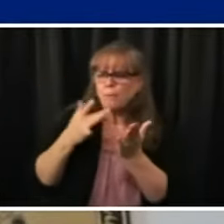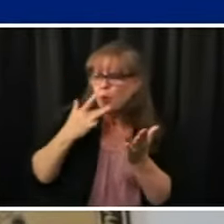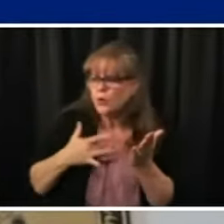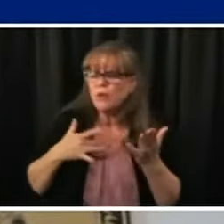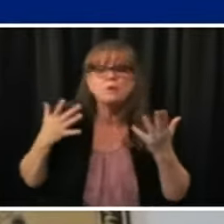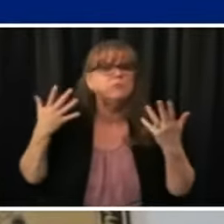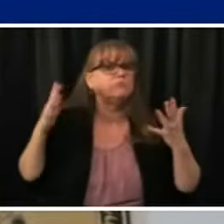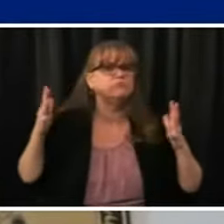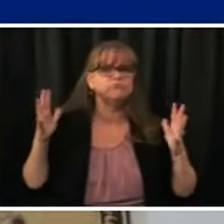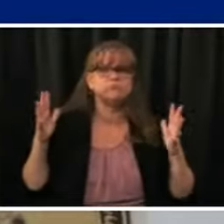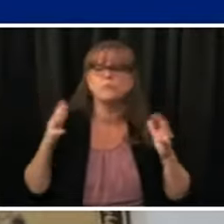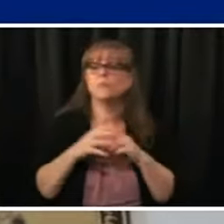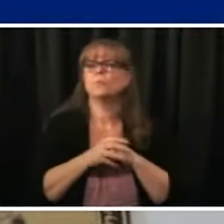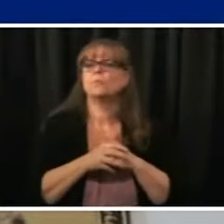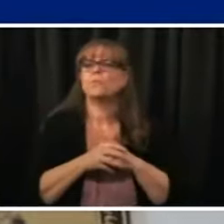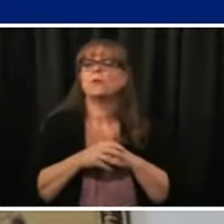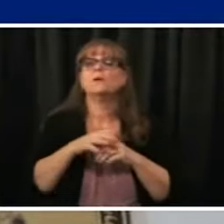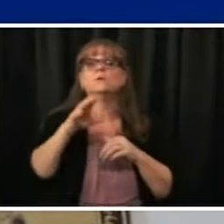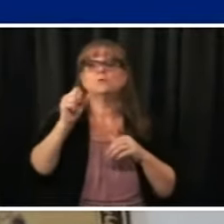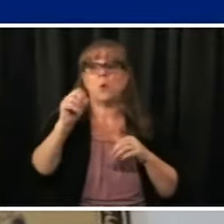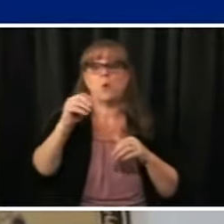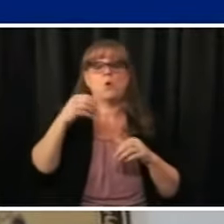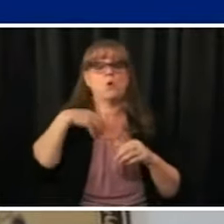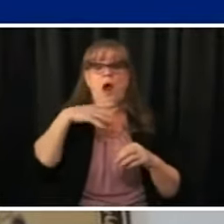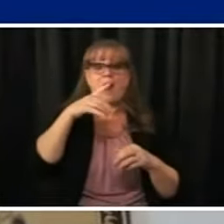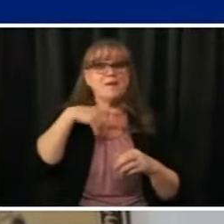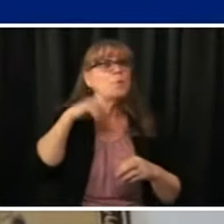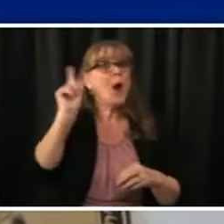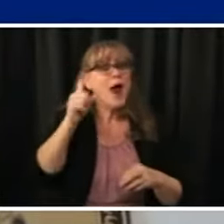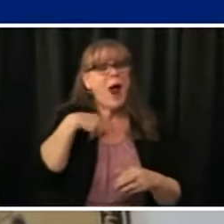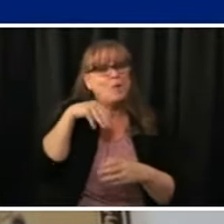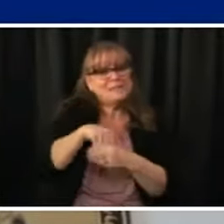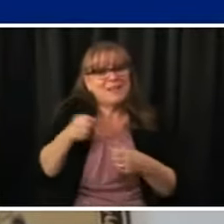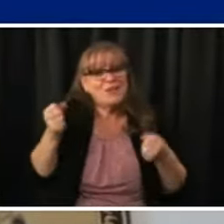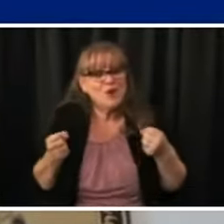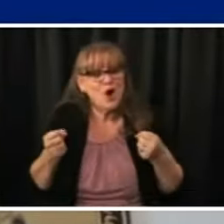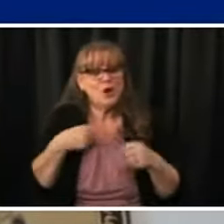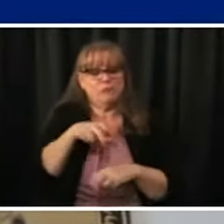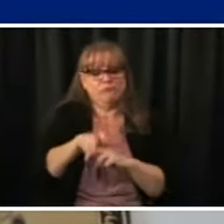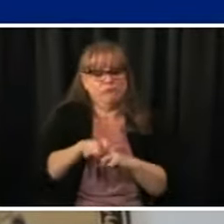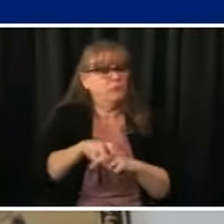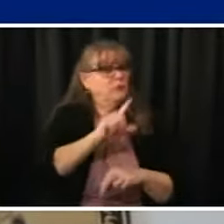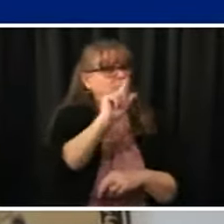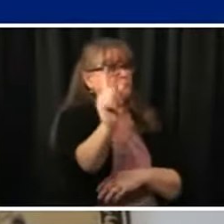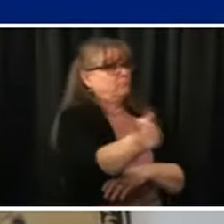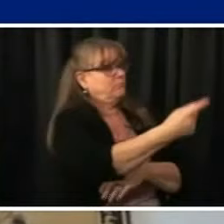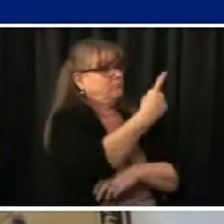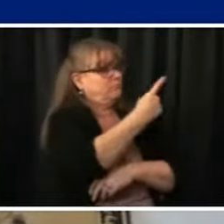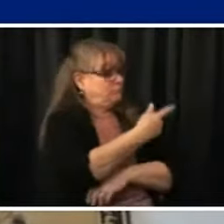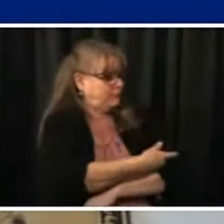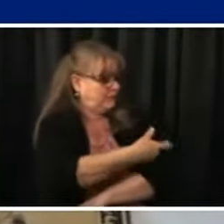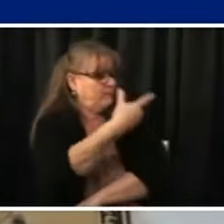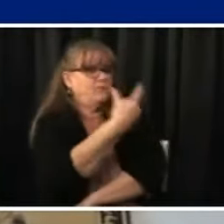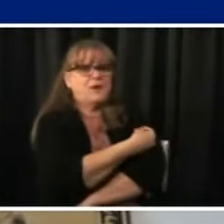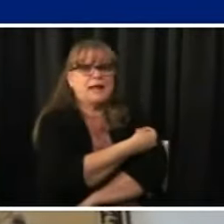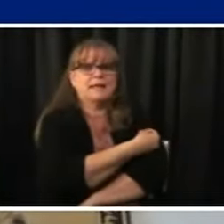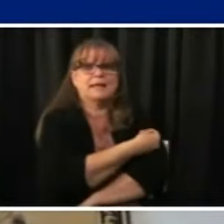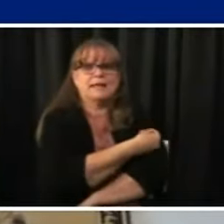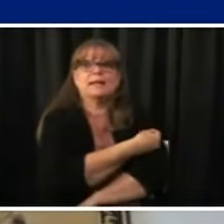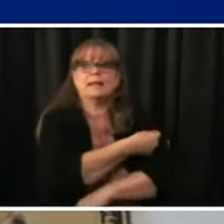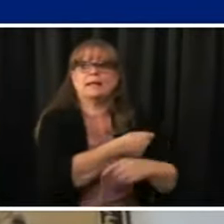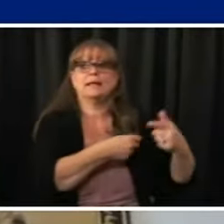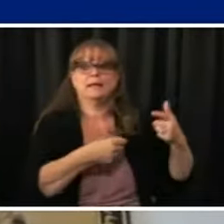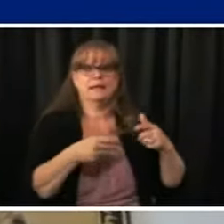I got the shot inside the car. They moved us to the side for 15 minutes where paramedics were there making sure that